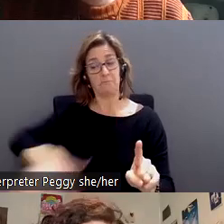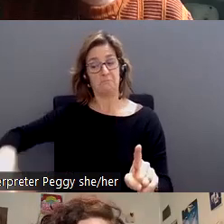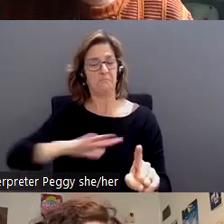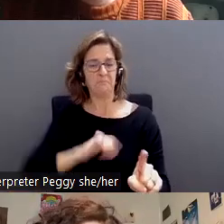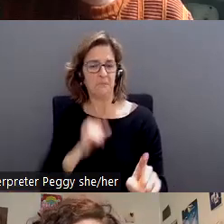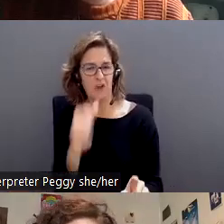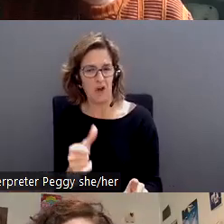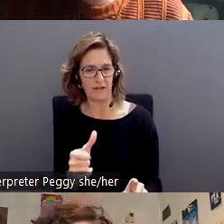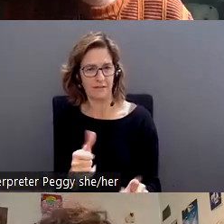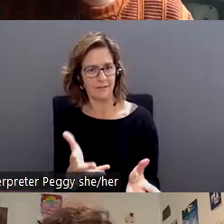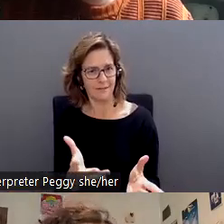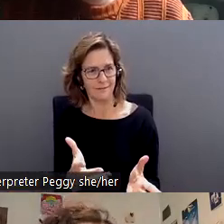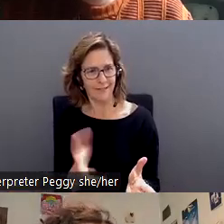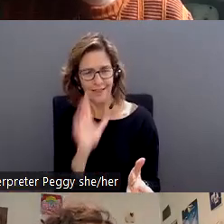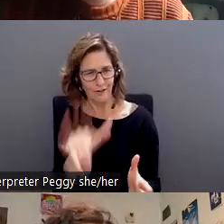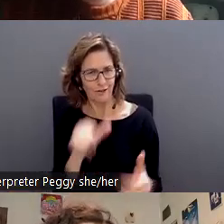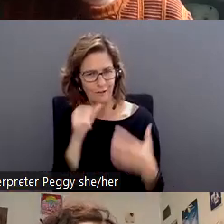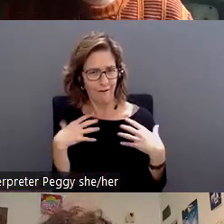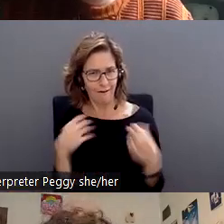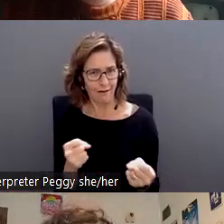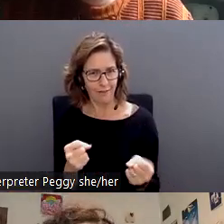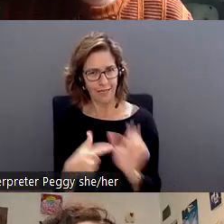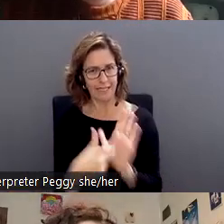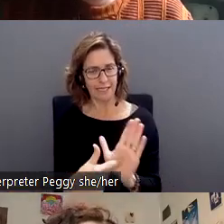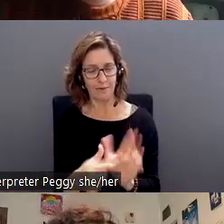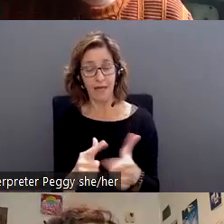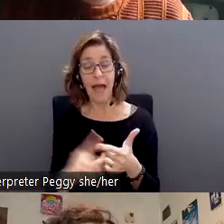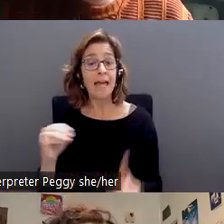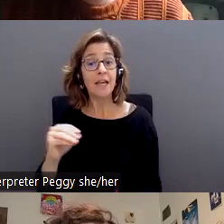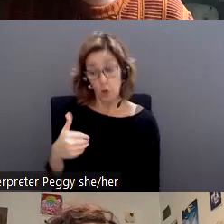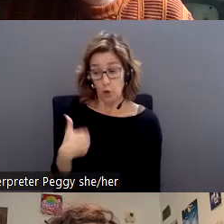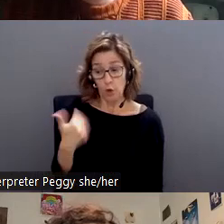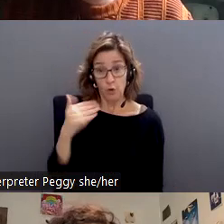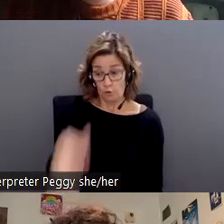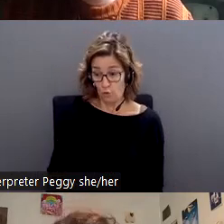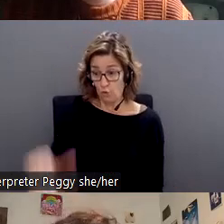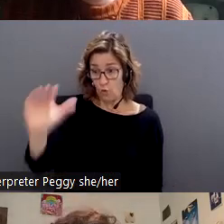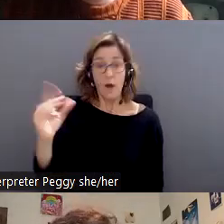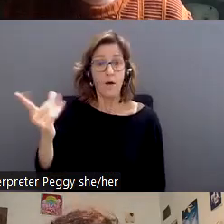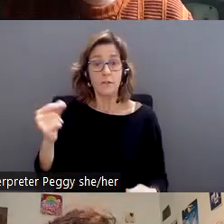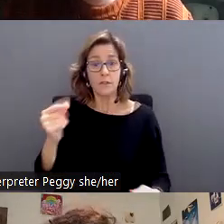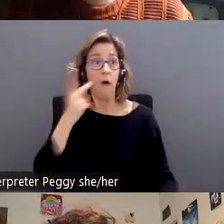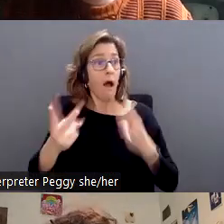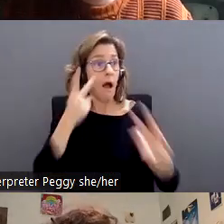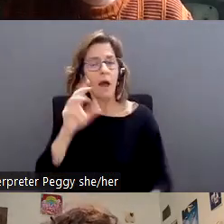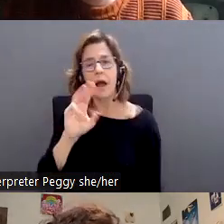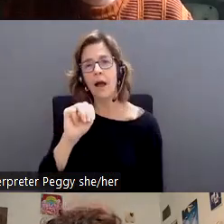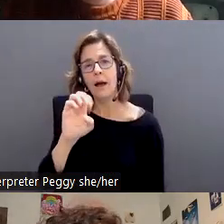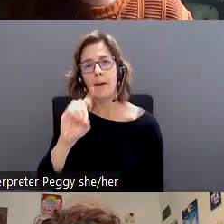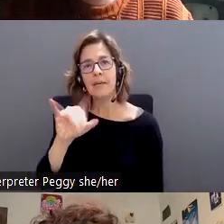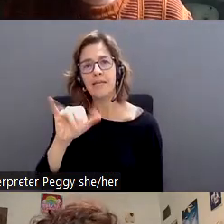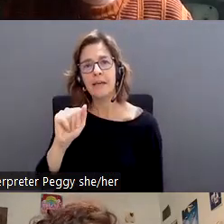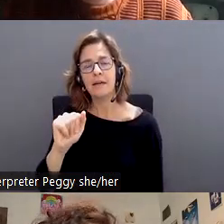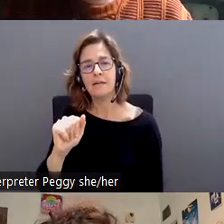that youth grow up to see themselves in the world is based in media, is based in depictions that they see of what